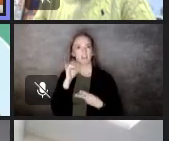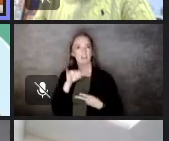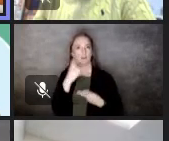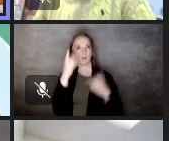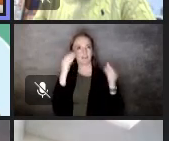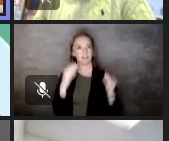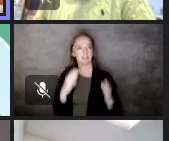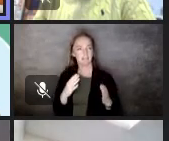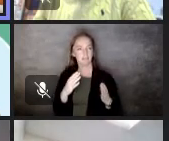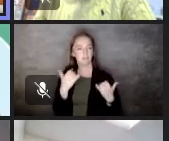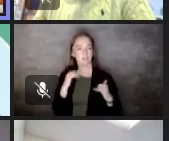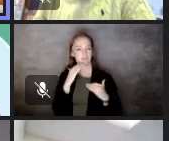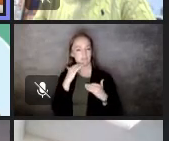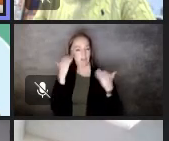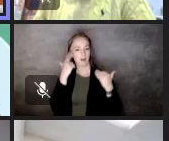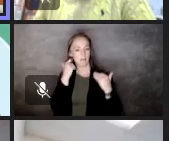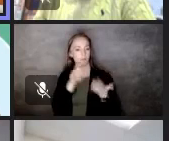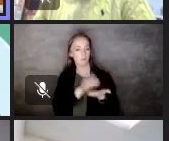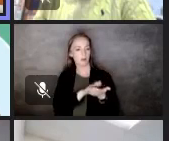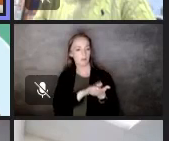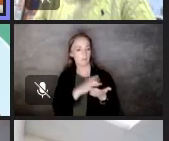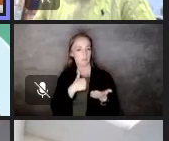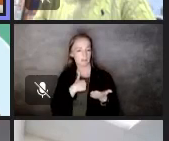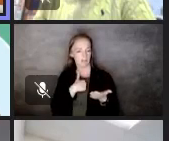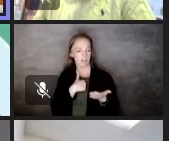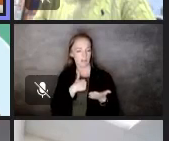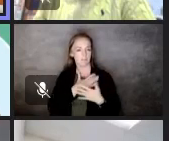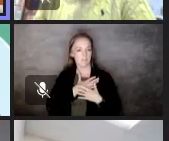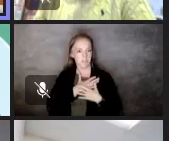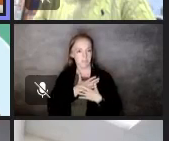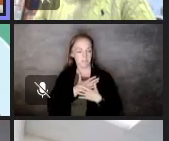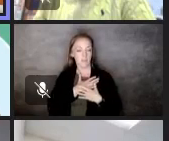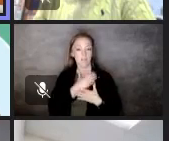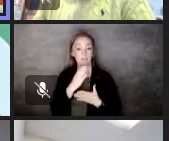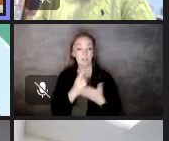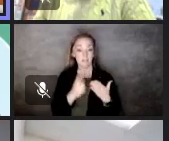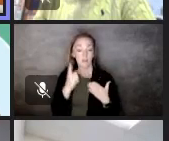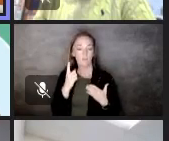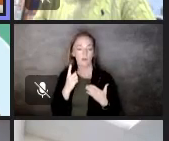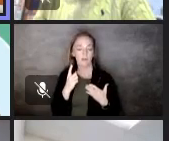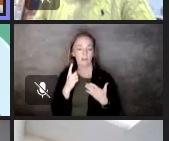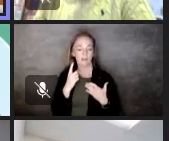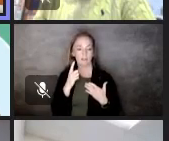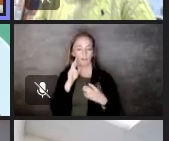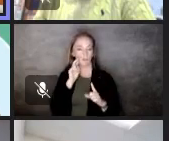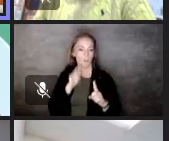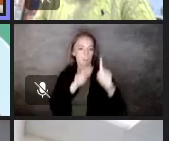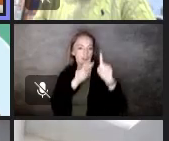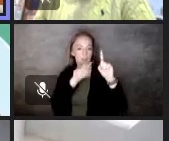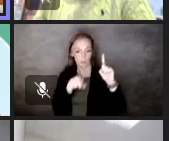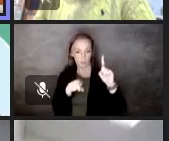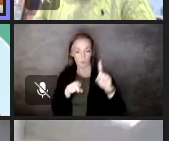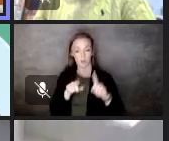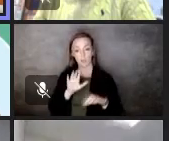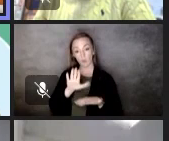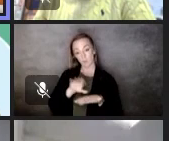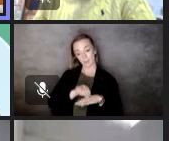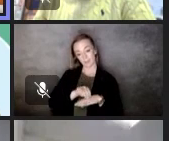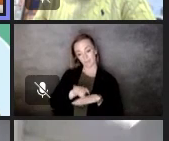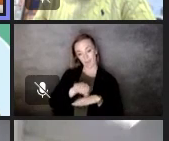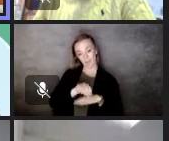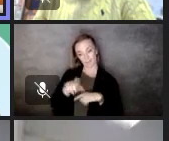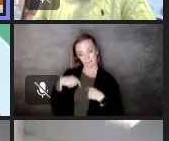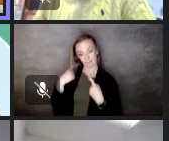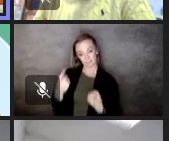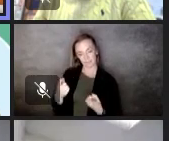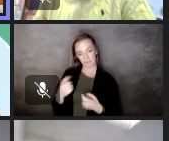Someone silently admires you. The advice you give has made a difference for people. The